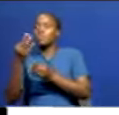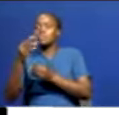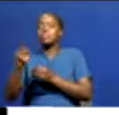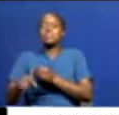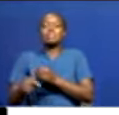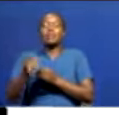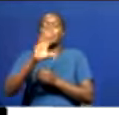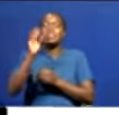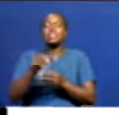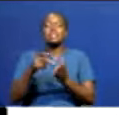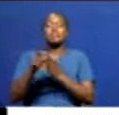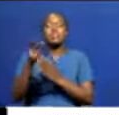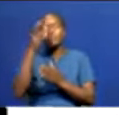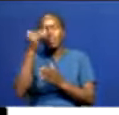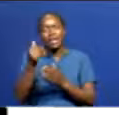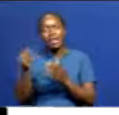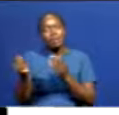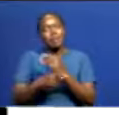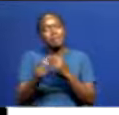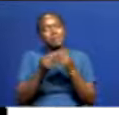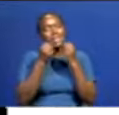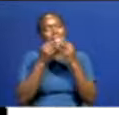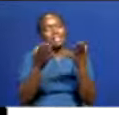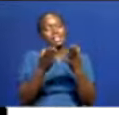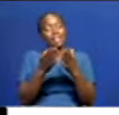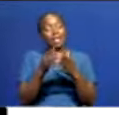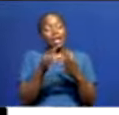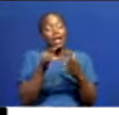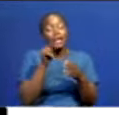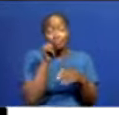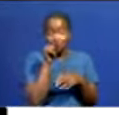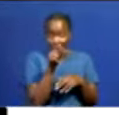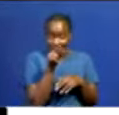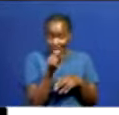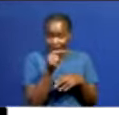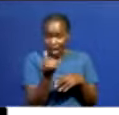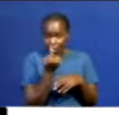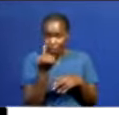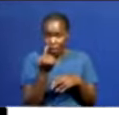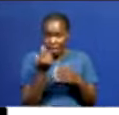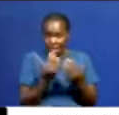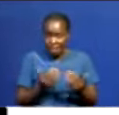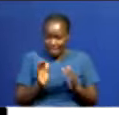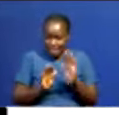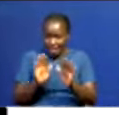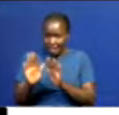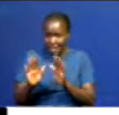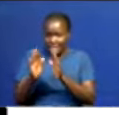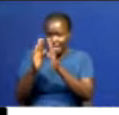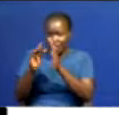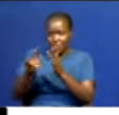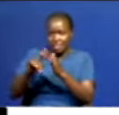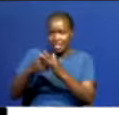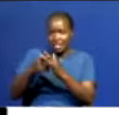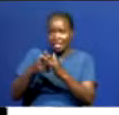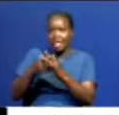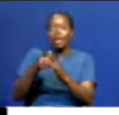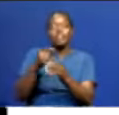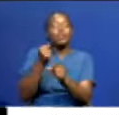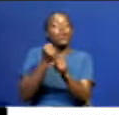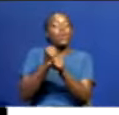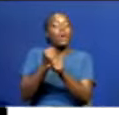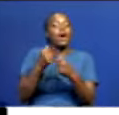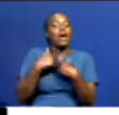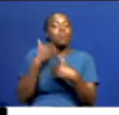kwa sababu hawana payslip. Ile iko ni hao wafugaji watoto yao housing ikianza watapata kibarua